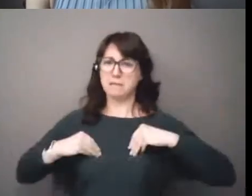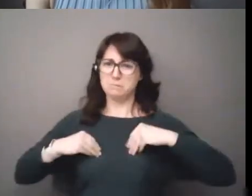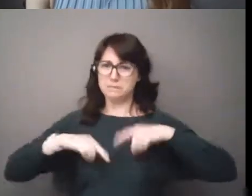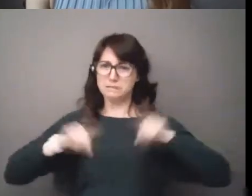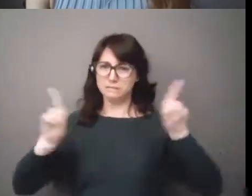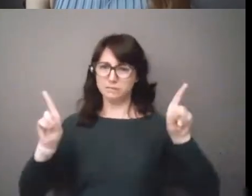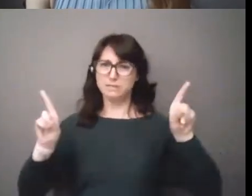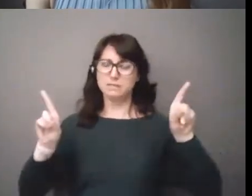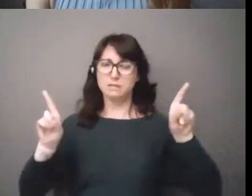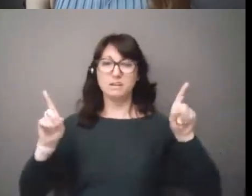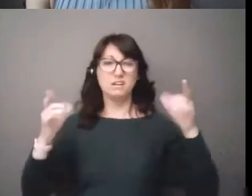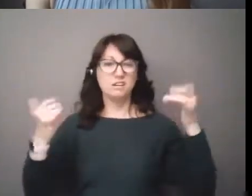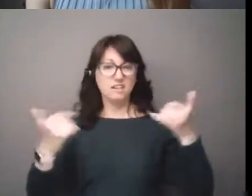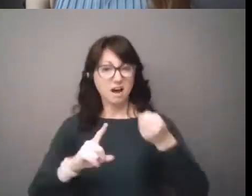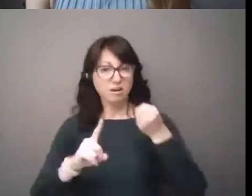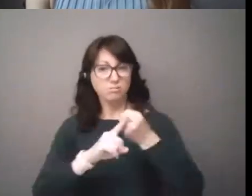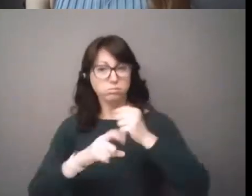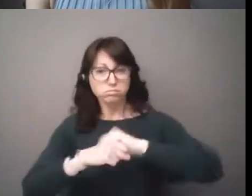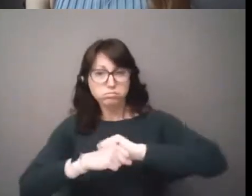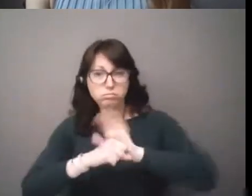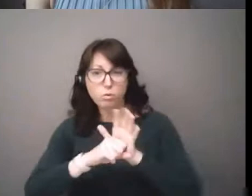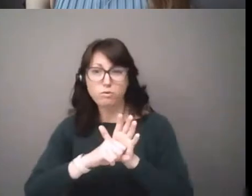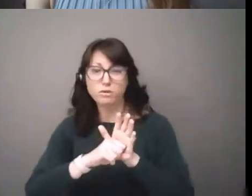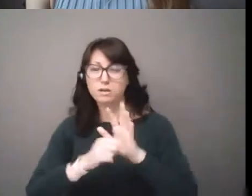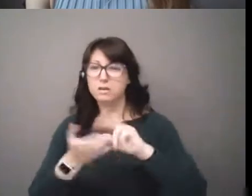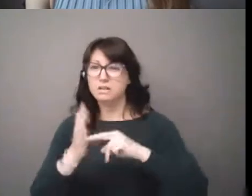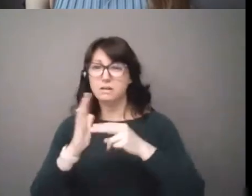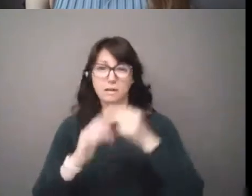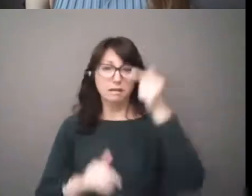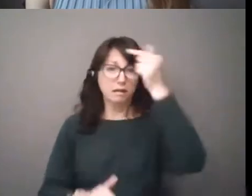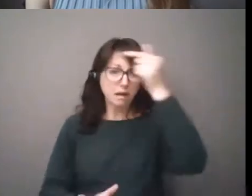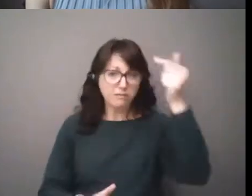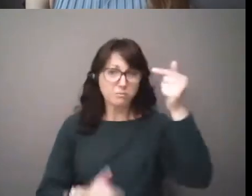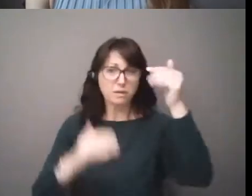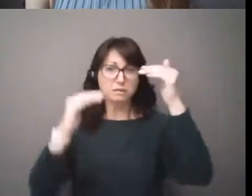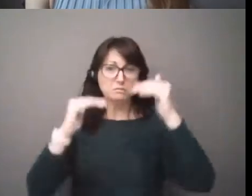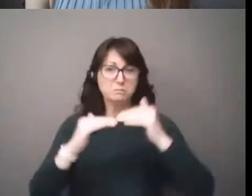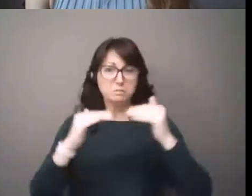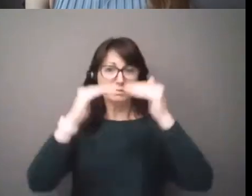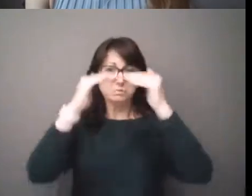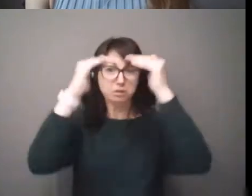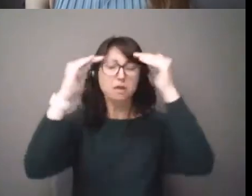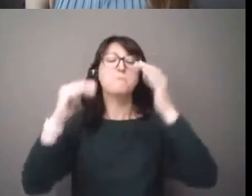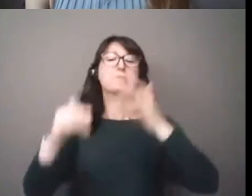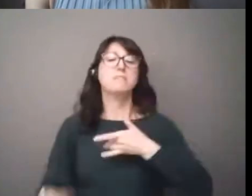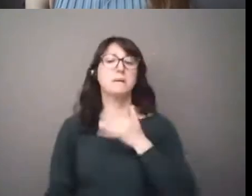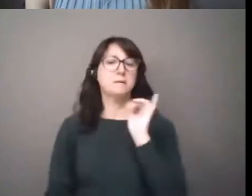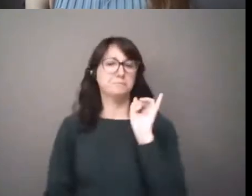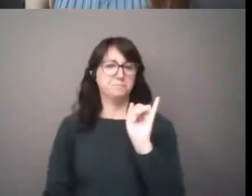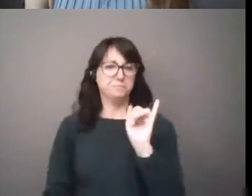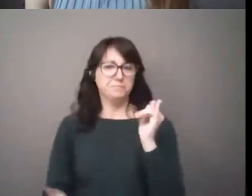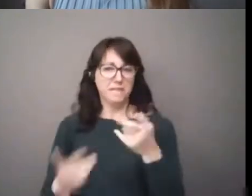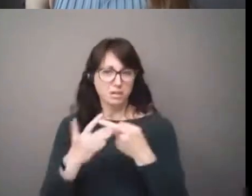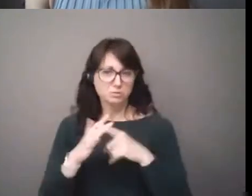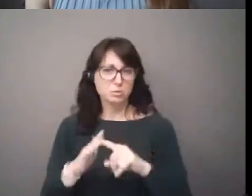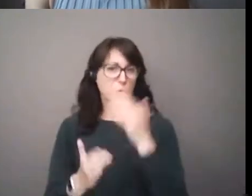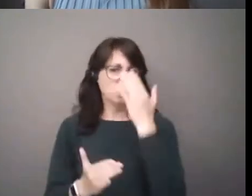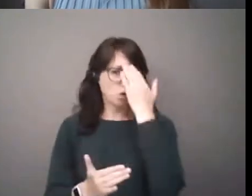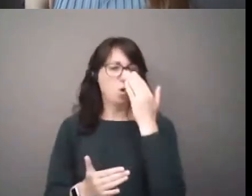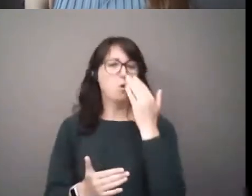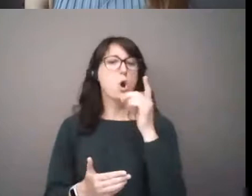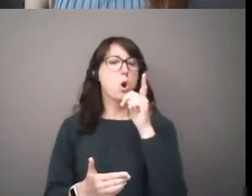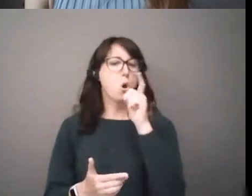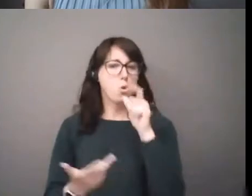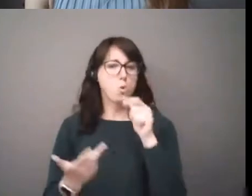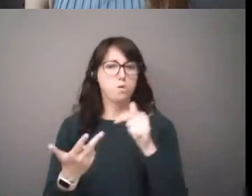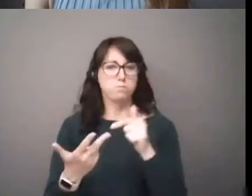had this COVID everyday experience of government, I think now we're going to have a definition of which level of government should